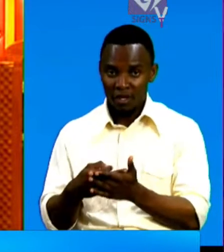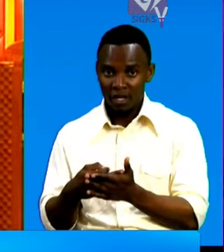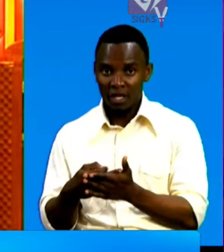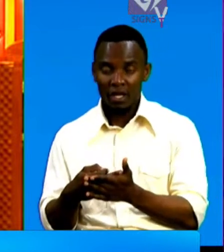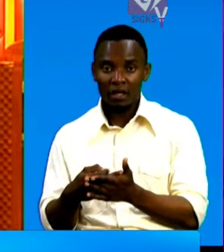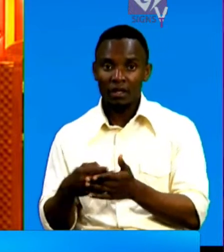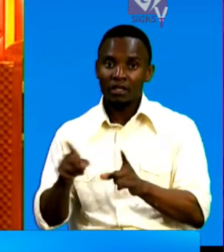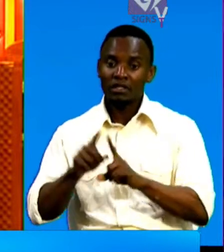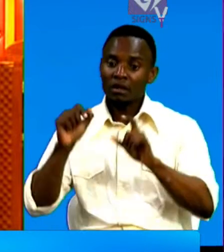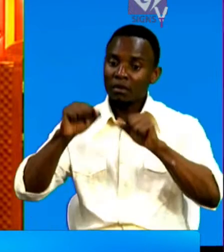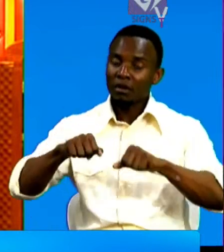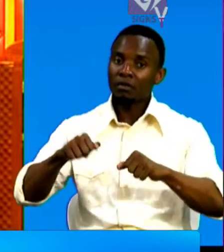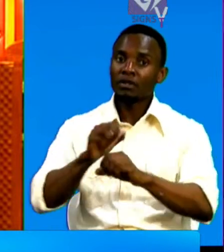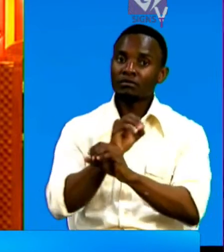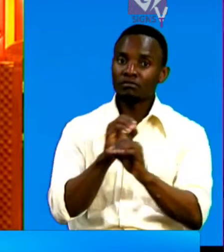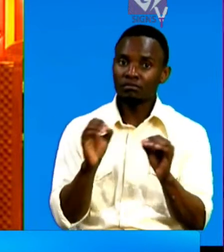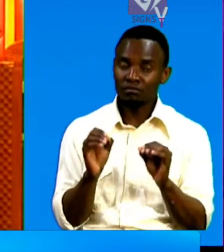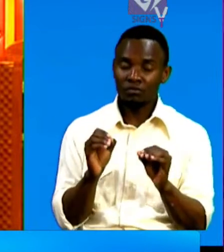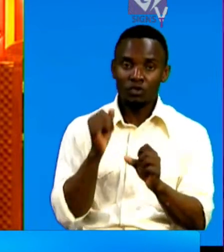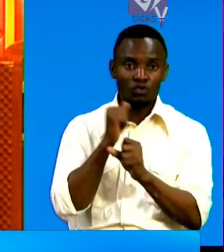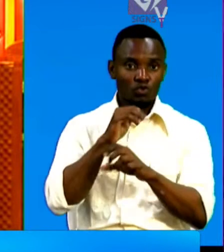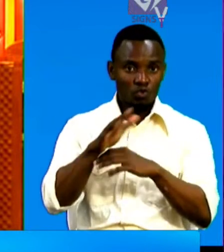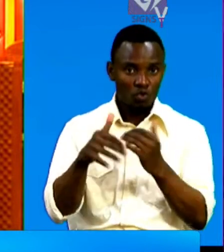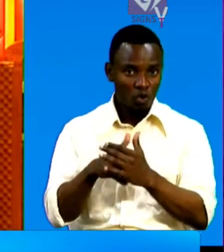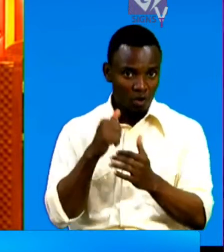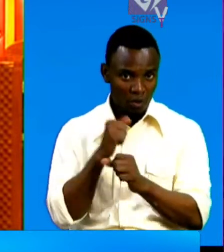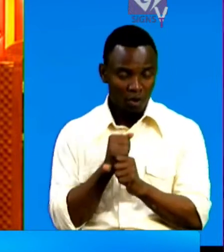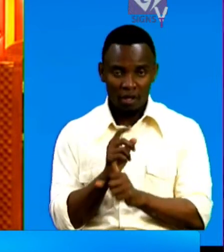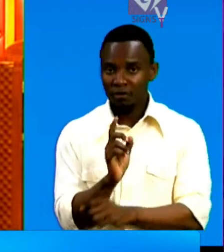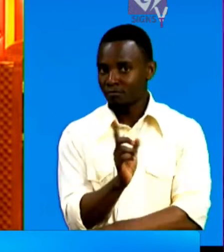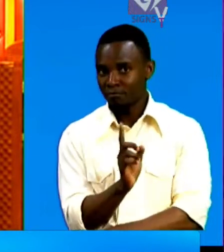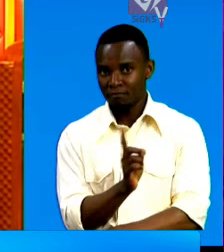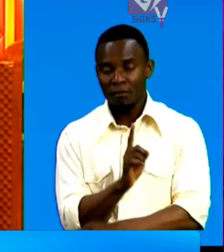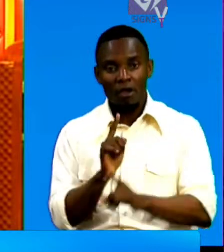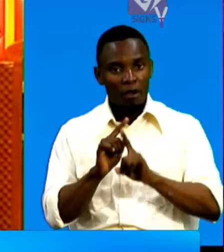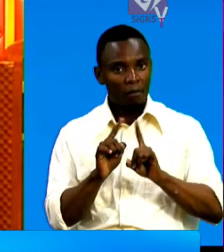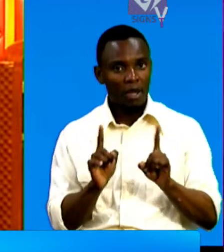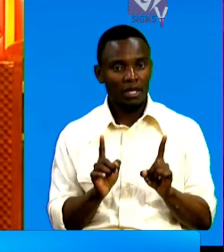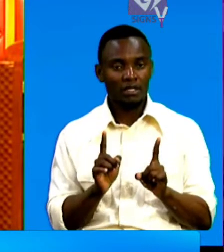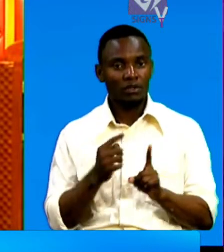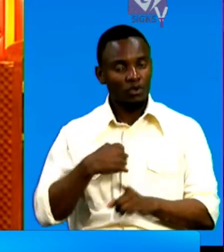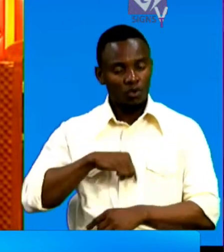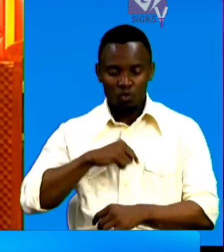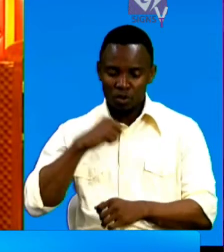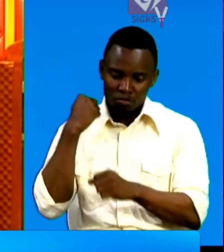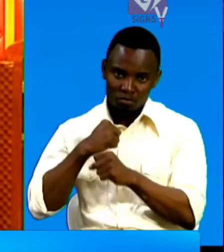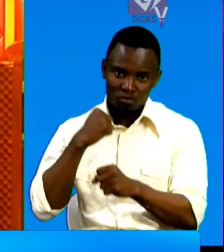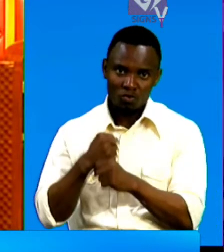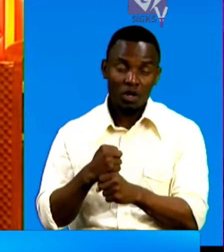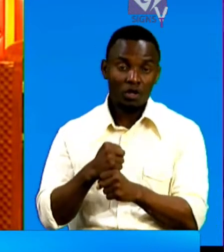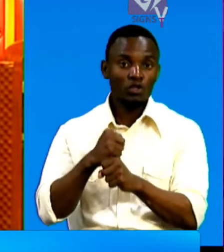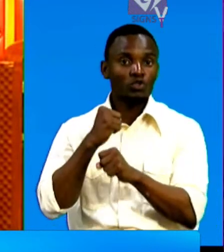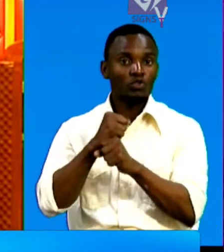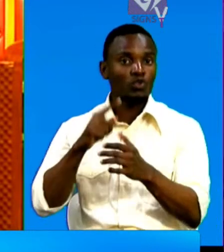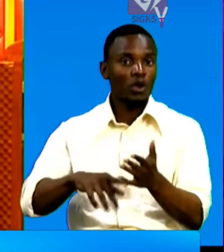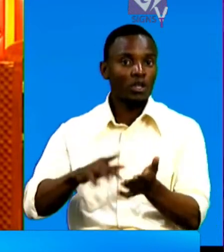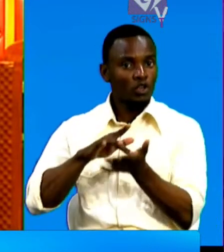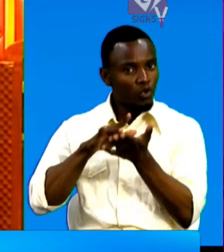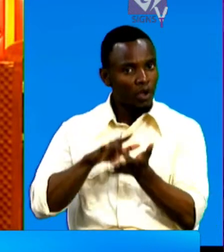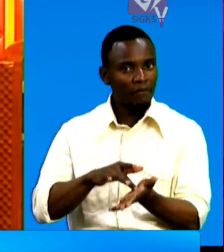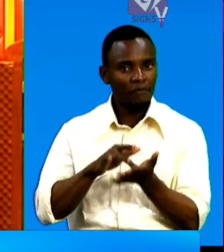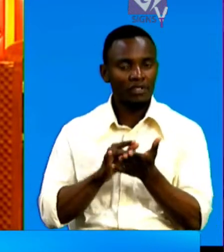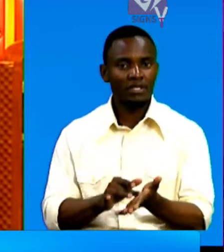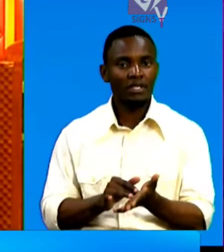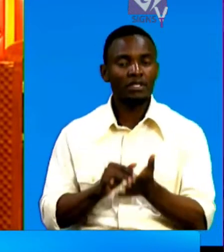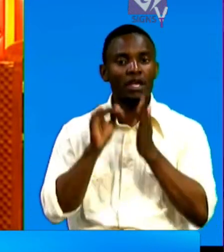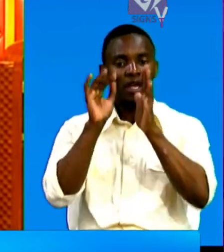to do the necessary work. Not at all. Rather, we do it to emphasize the significance